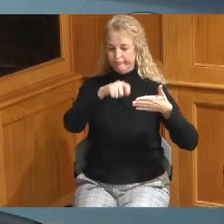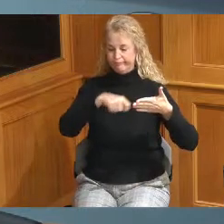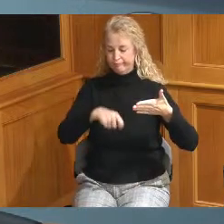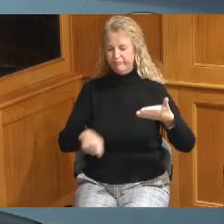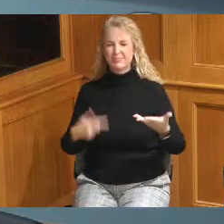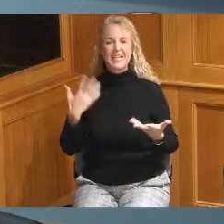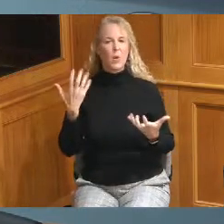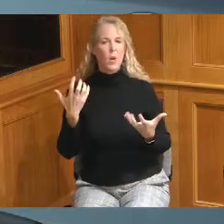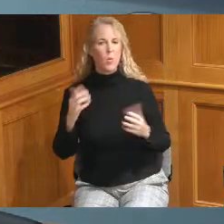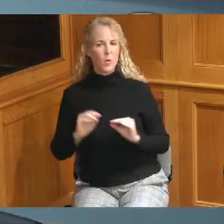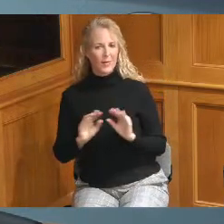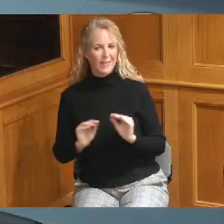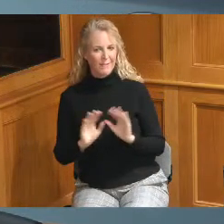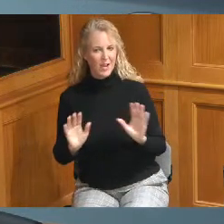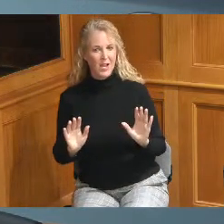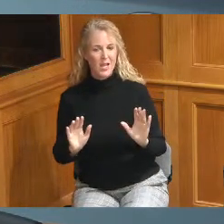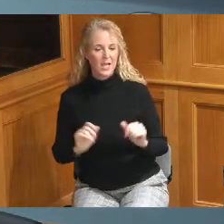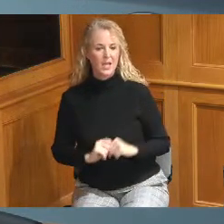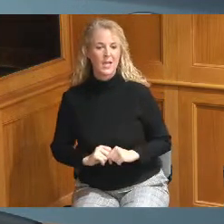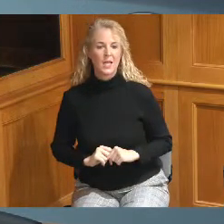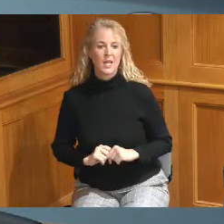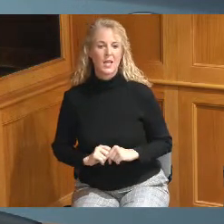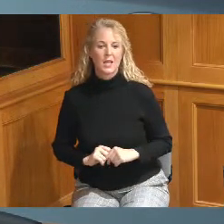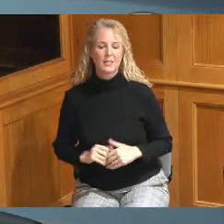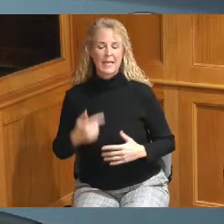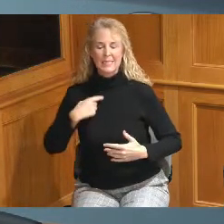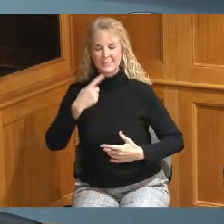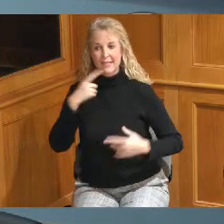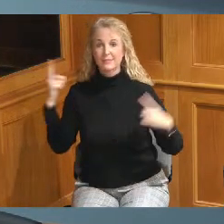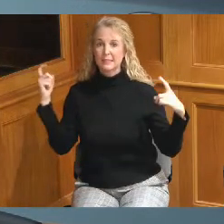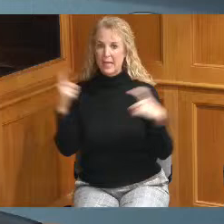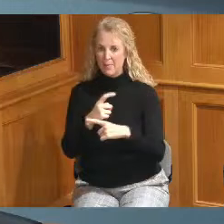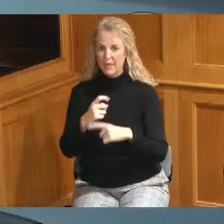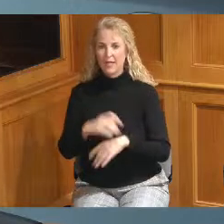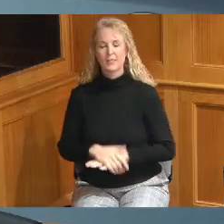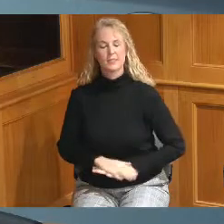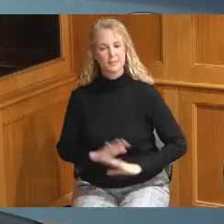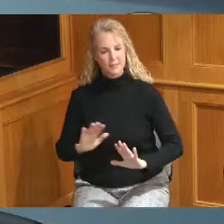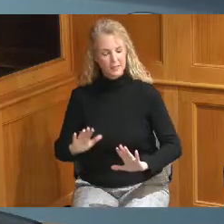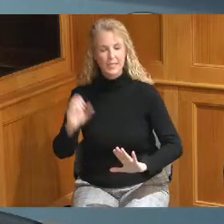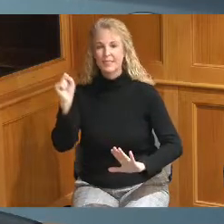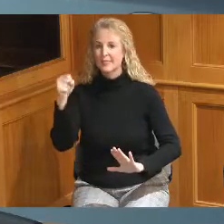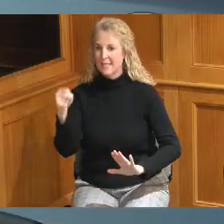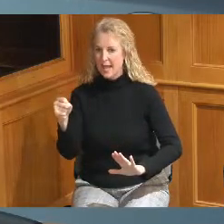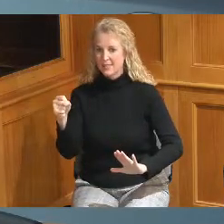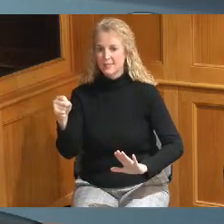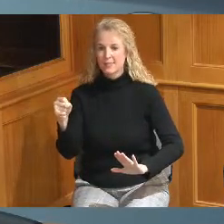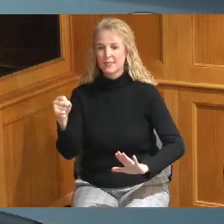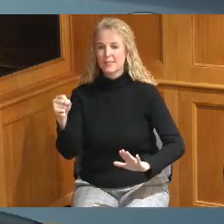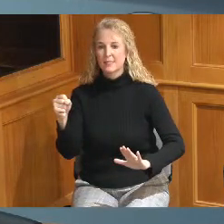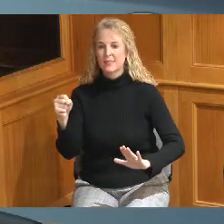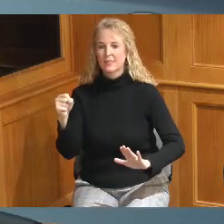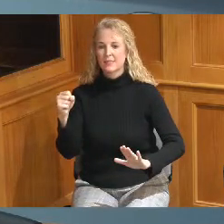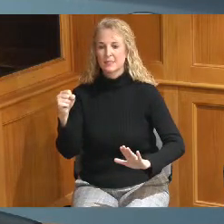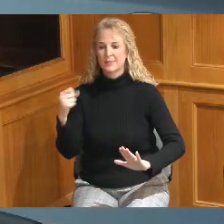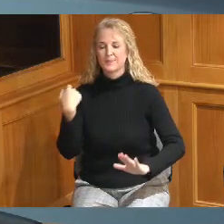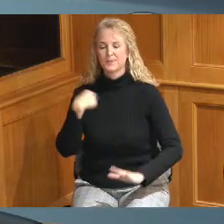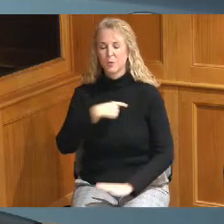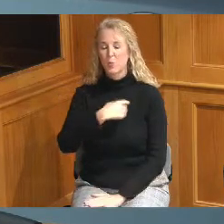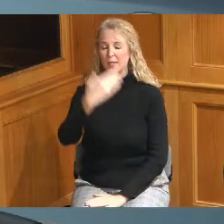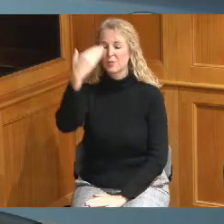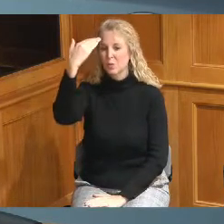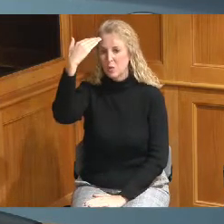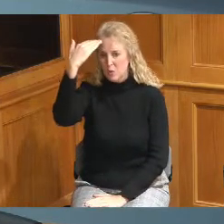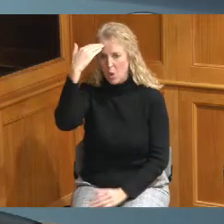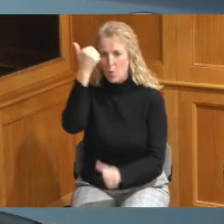comment on the complicated issue, we absolutely have a very detailed understanding of the